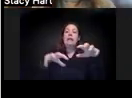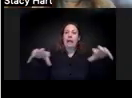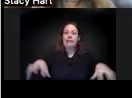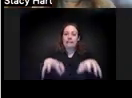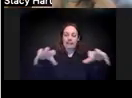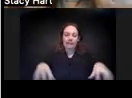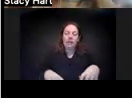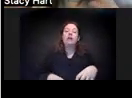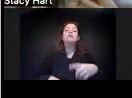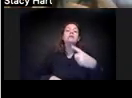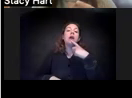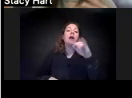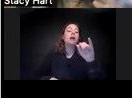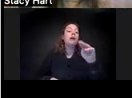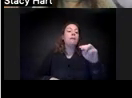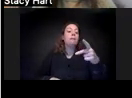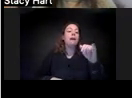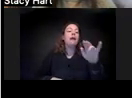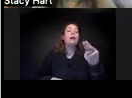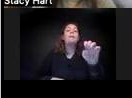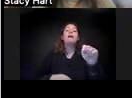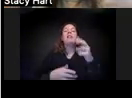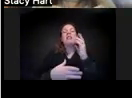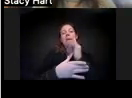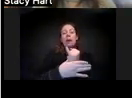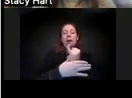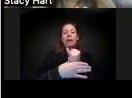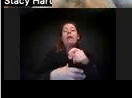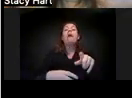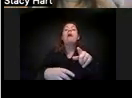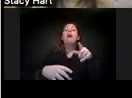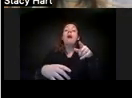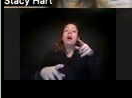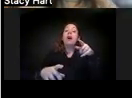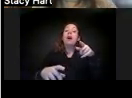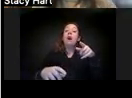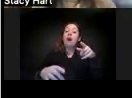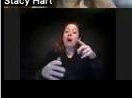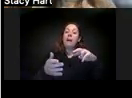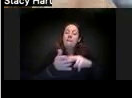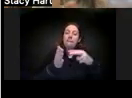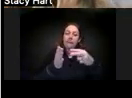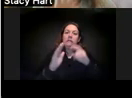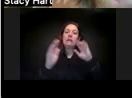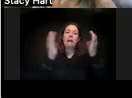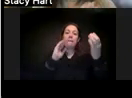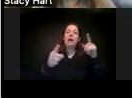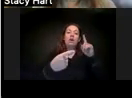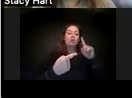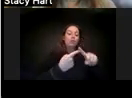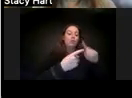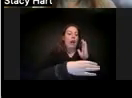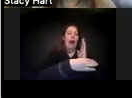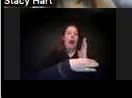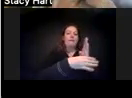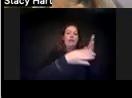or disability in comparison to the average person. So we really want to, we don't want to